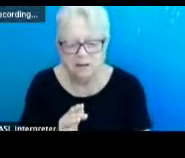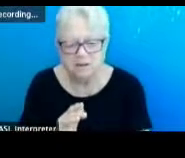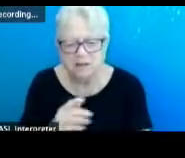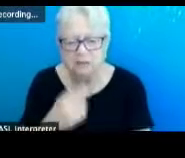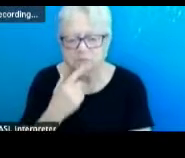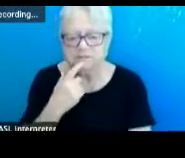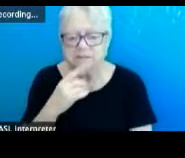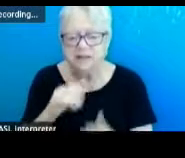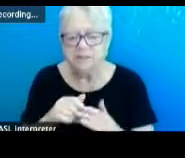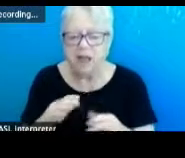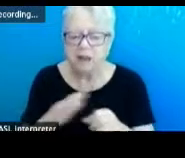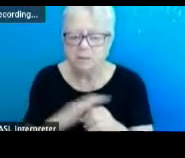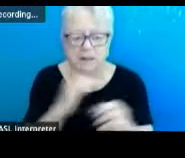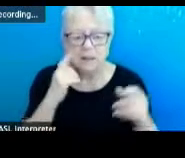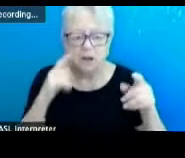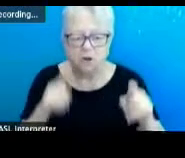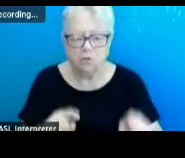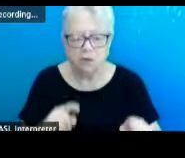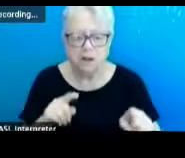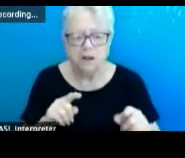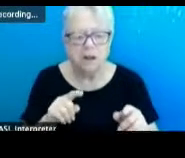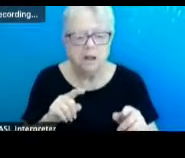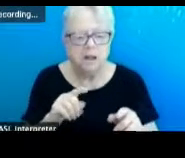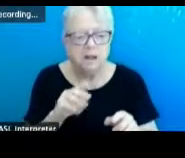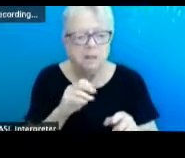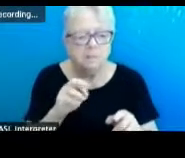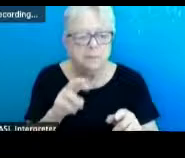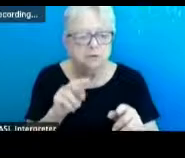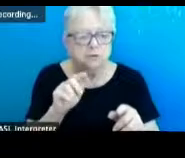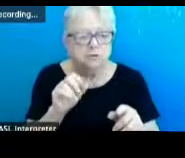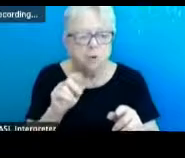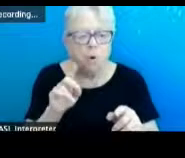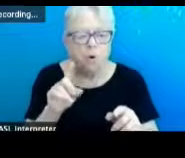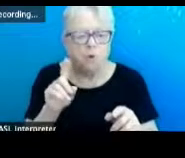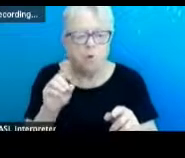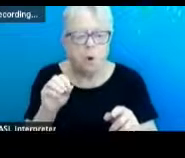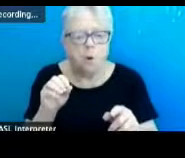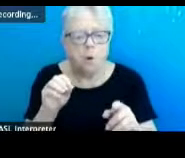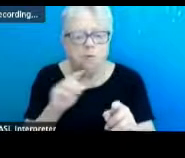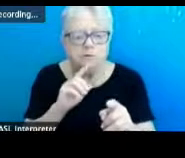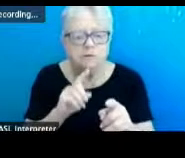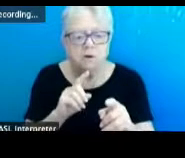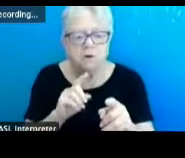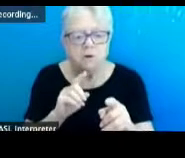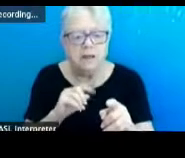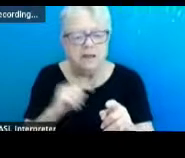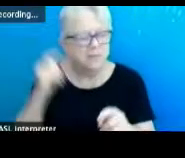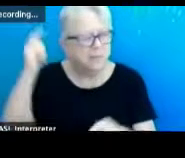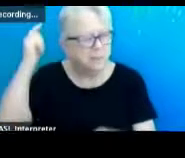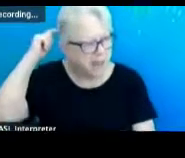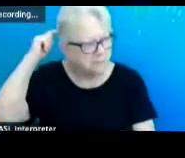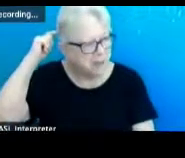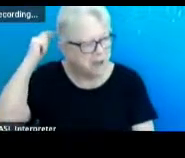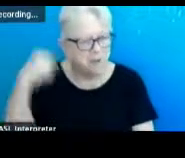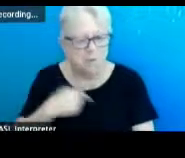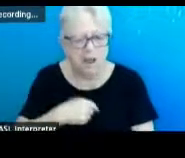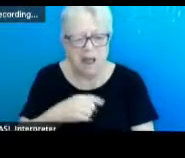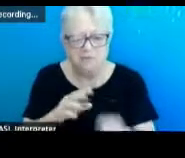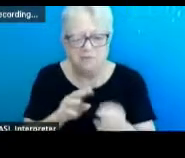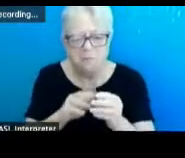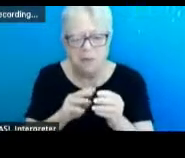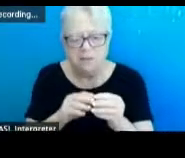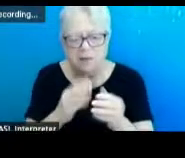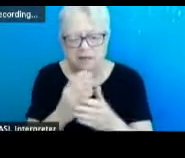to say, I completely agree with you on that, Commissioner Toledo. And I certainly, it's been on the back of my mind when we have meetings and there's multiple members